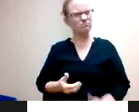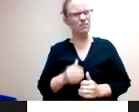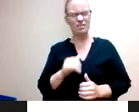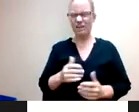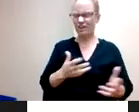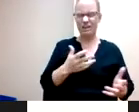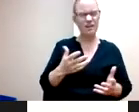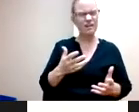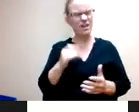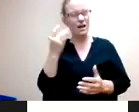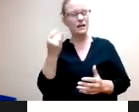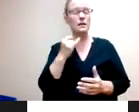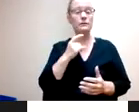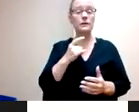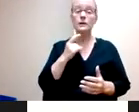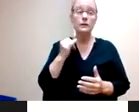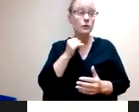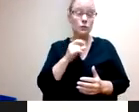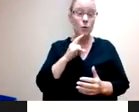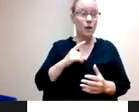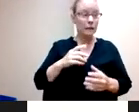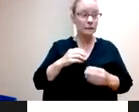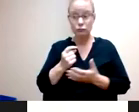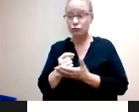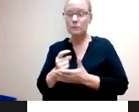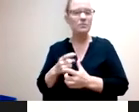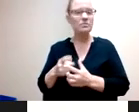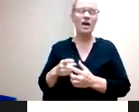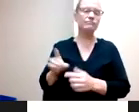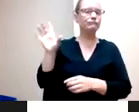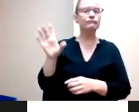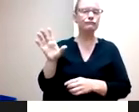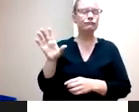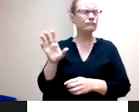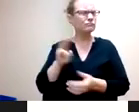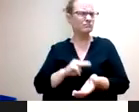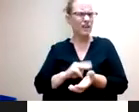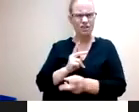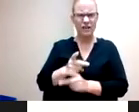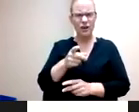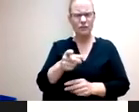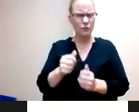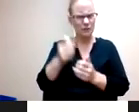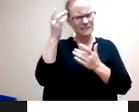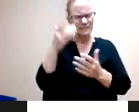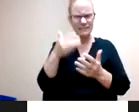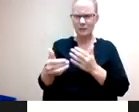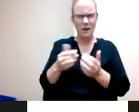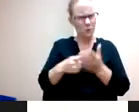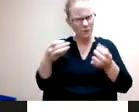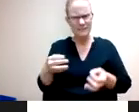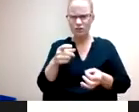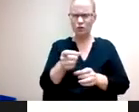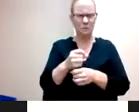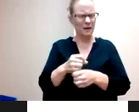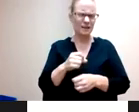And that idea of, unless you take treatment, a doctor takes care of you too. You know, with the disease, no matter what treatment choices